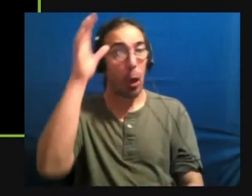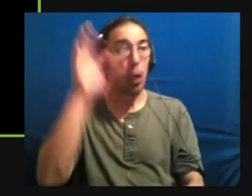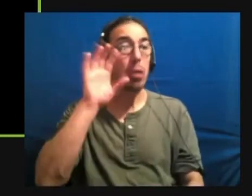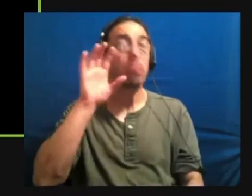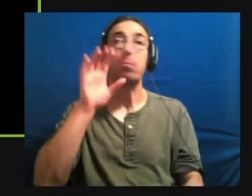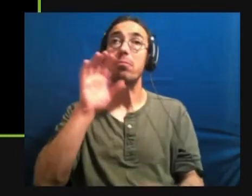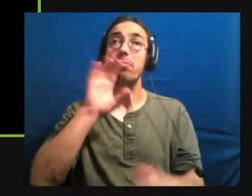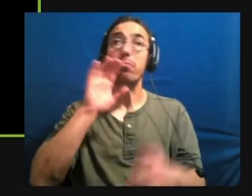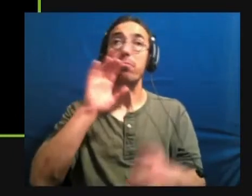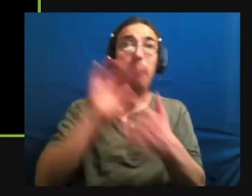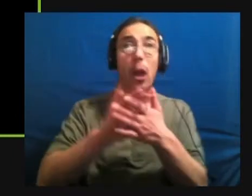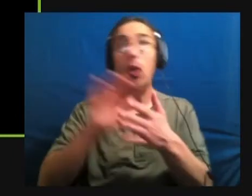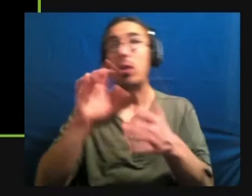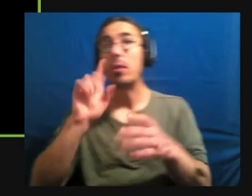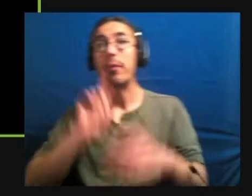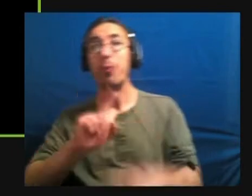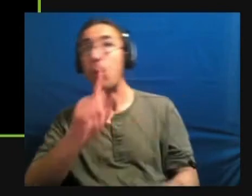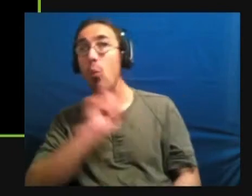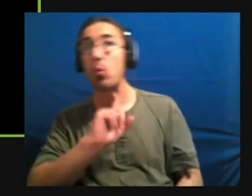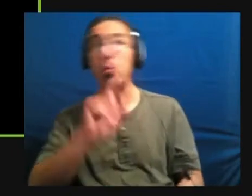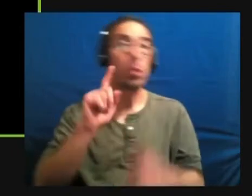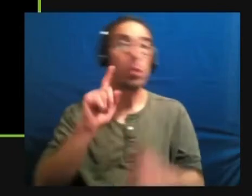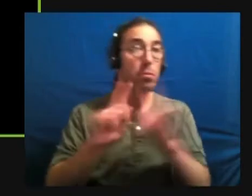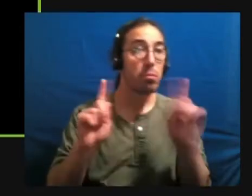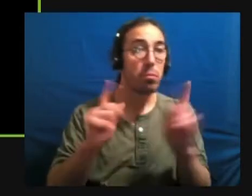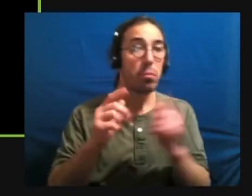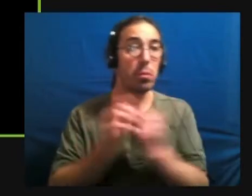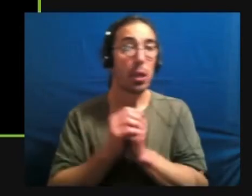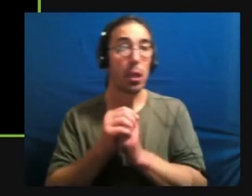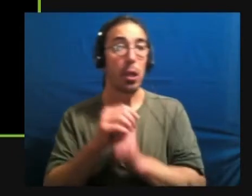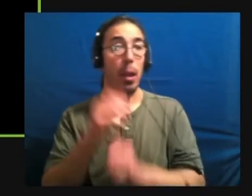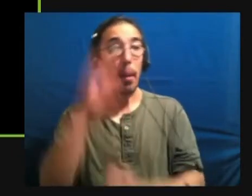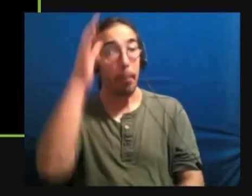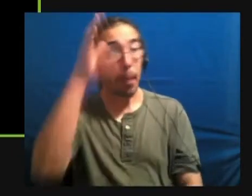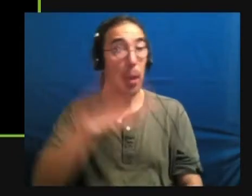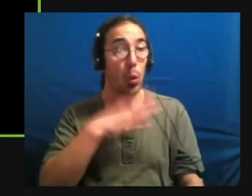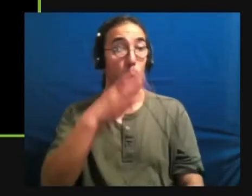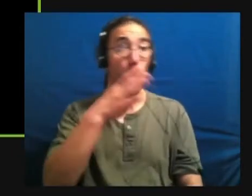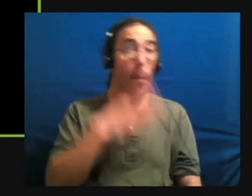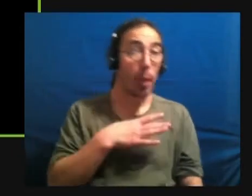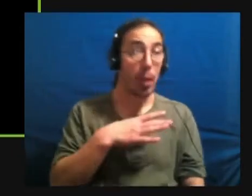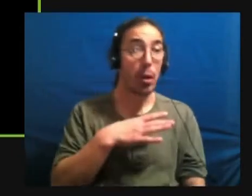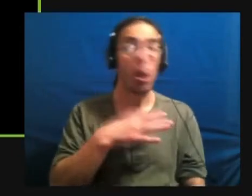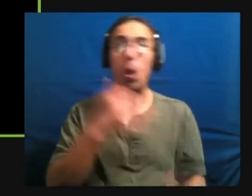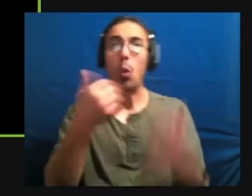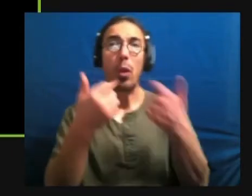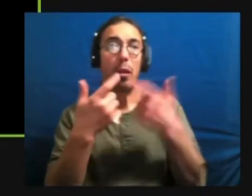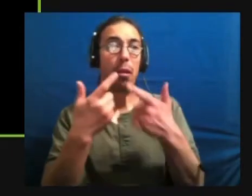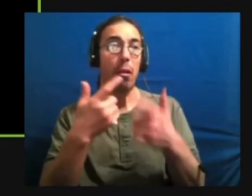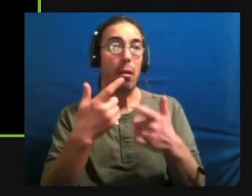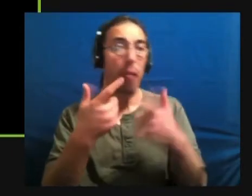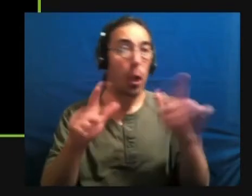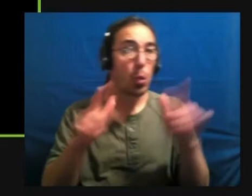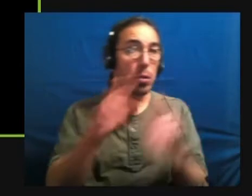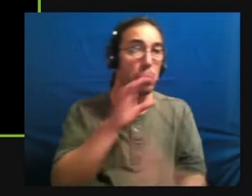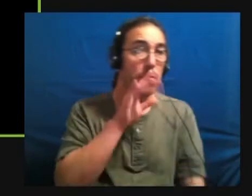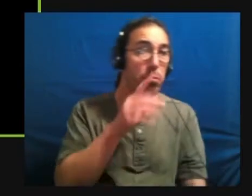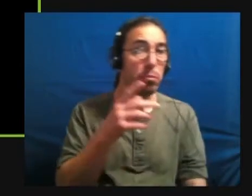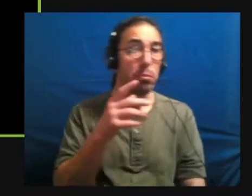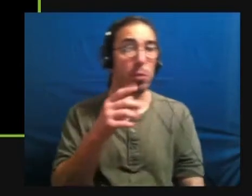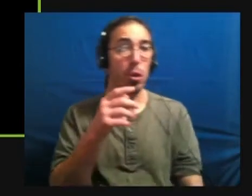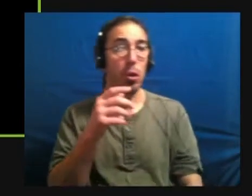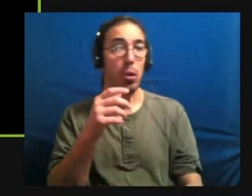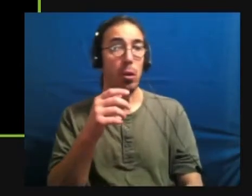status, education, sexual orientation, disability, carer status,